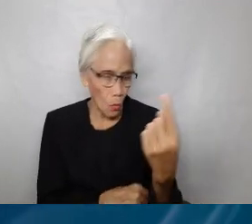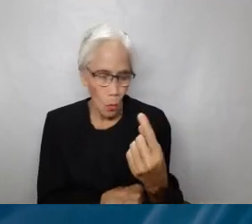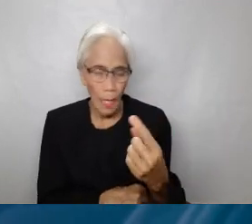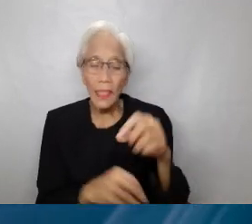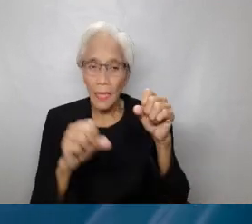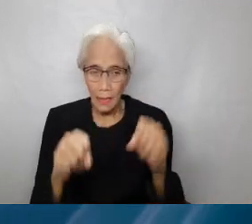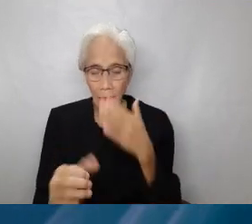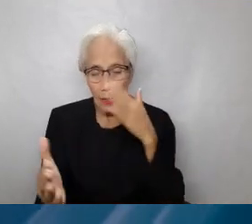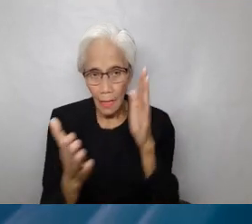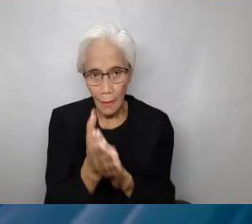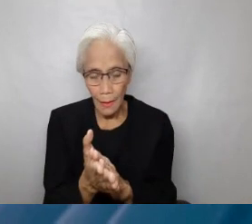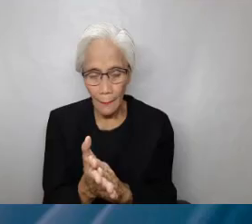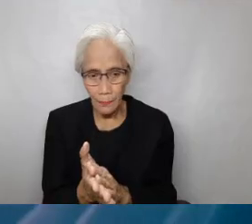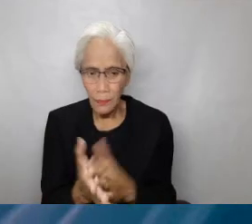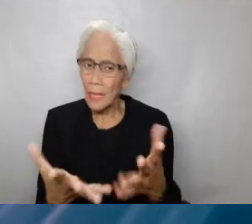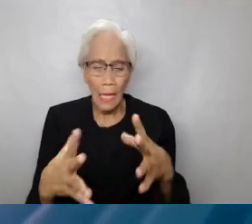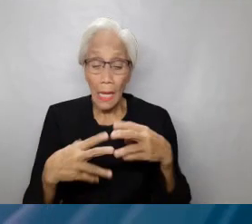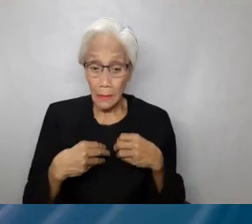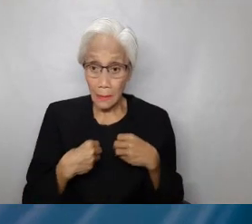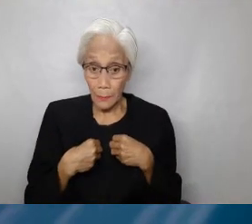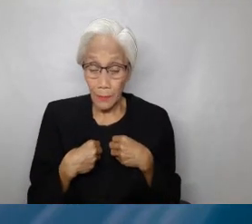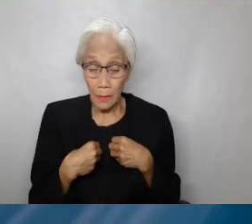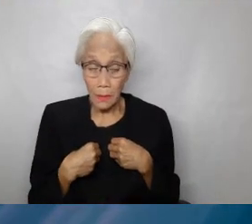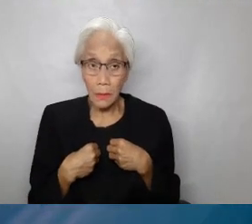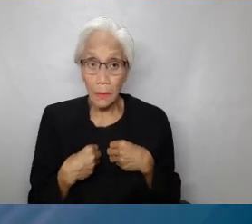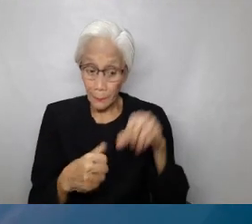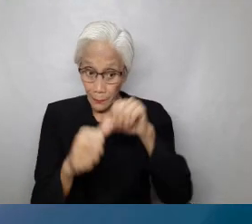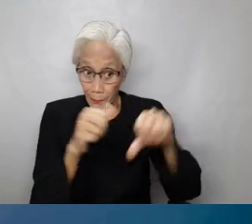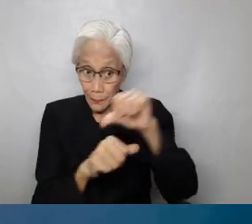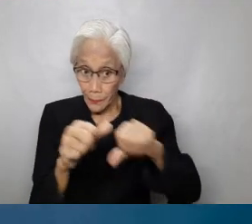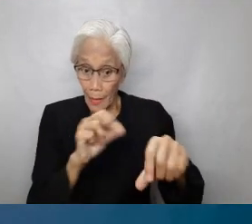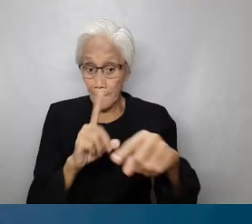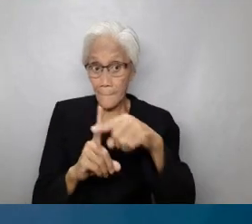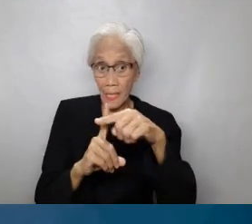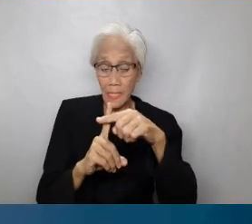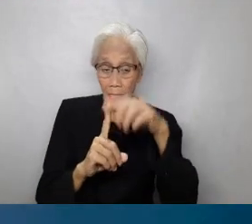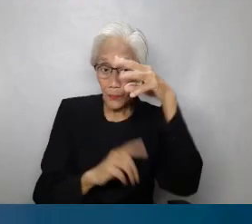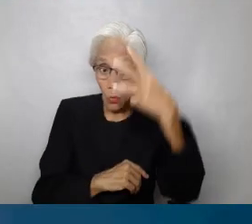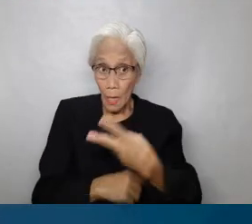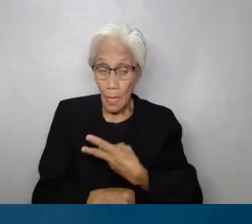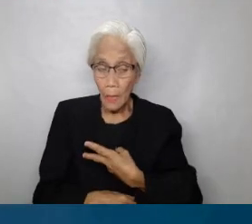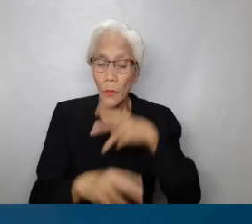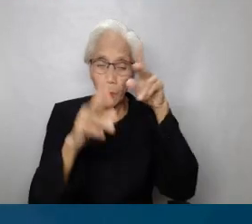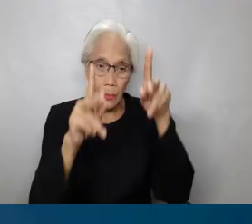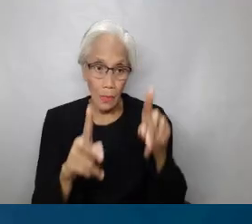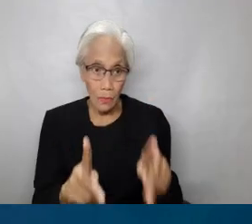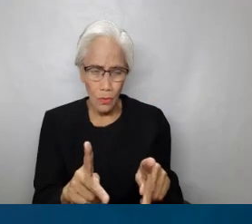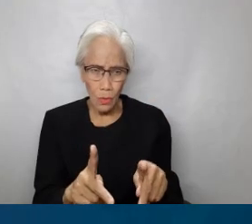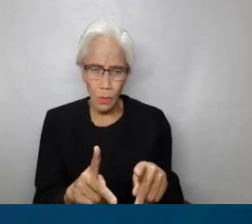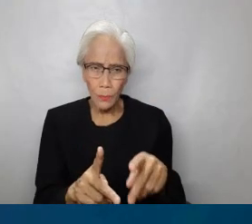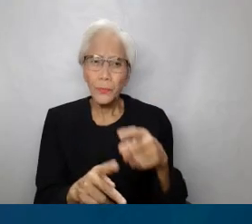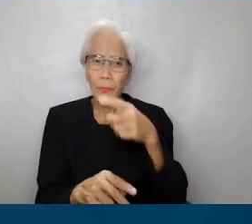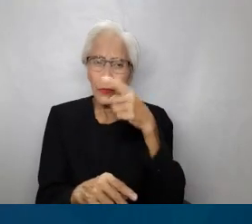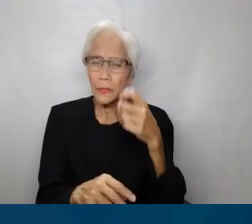anyone that is evil. Acceptance here deals with positive welcome of